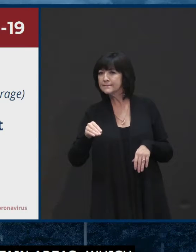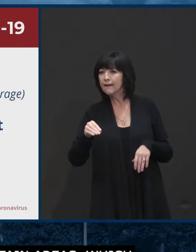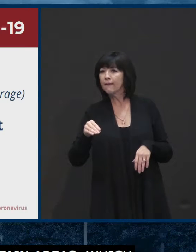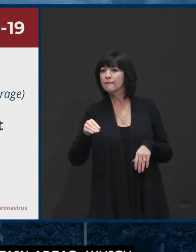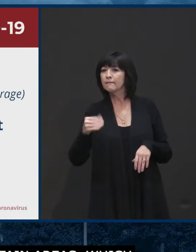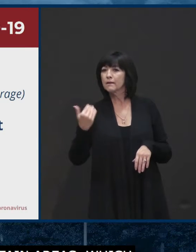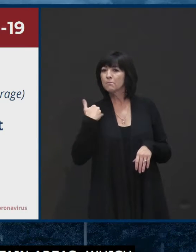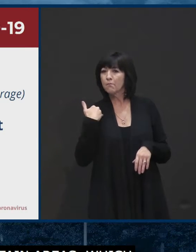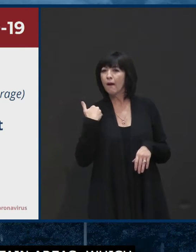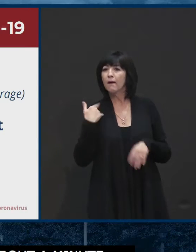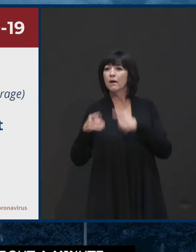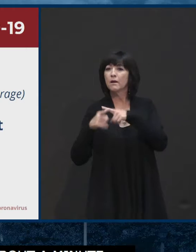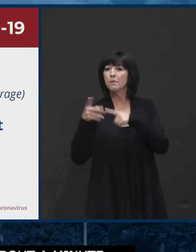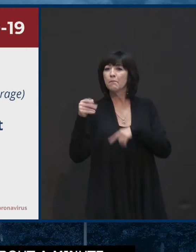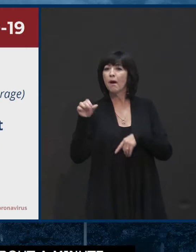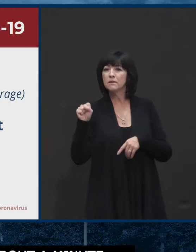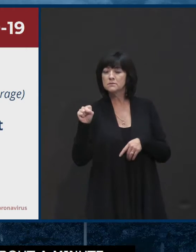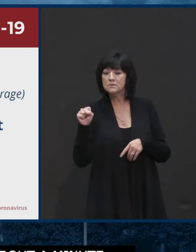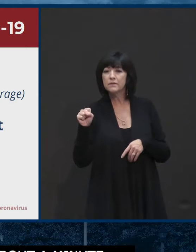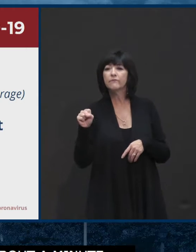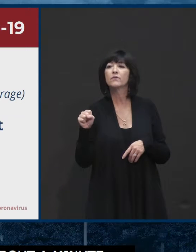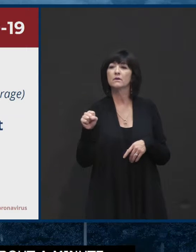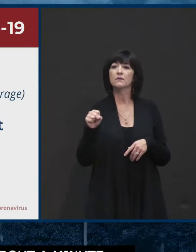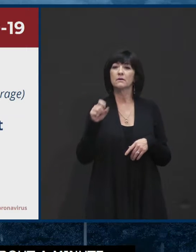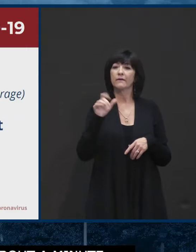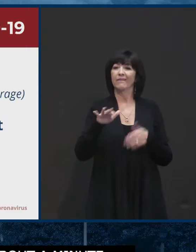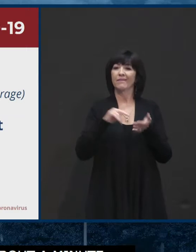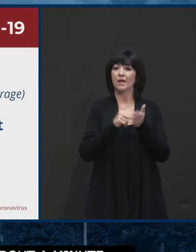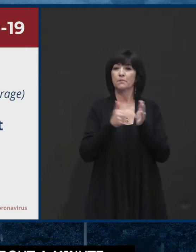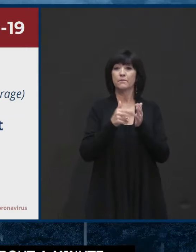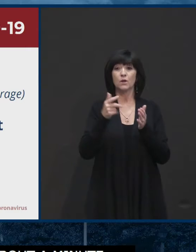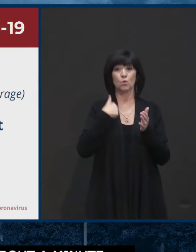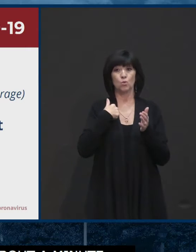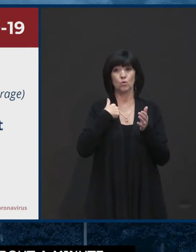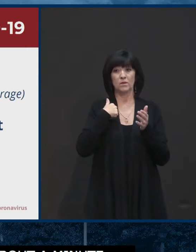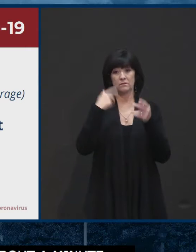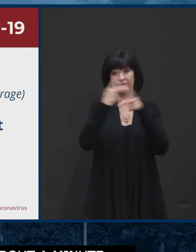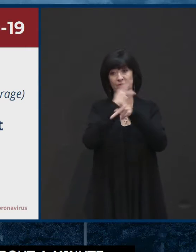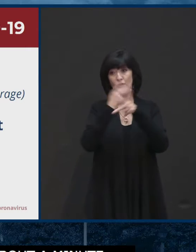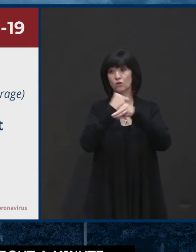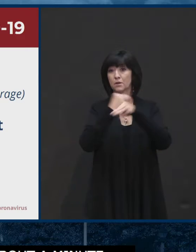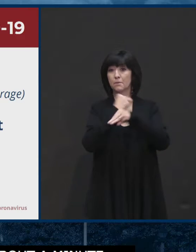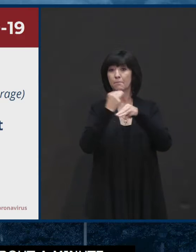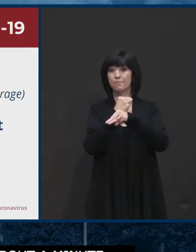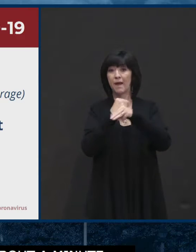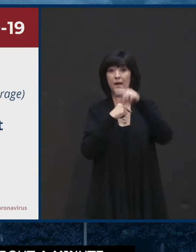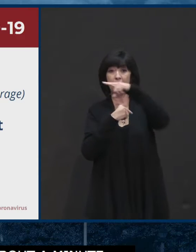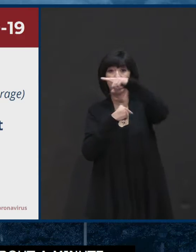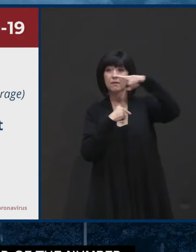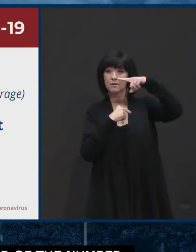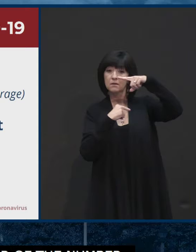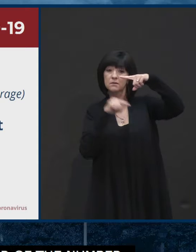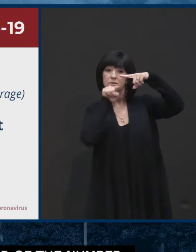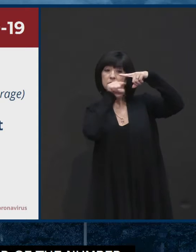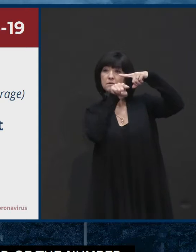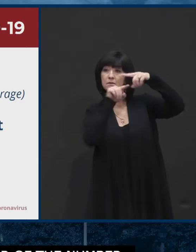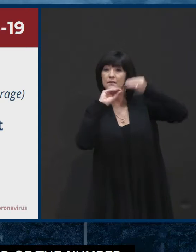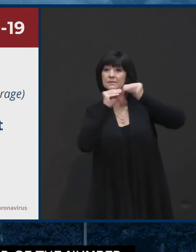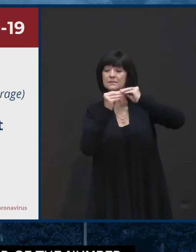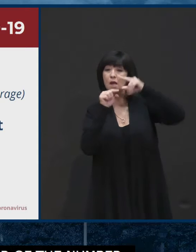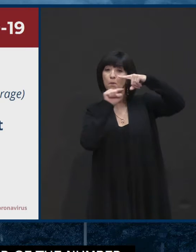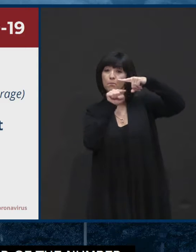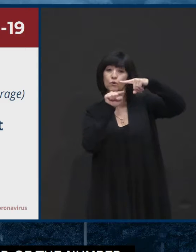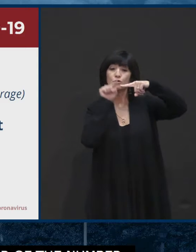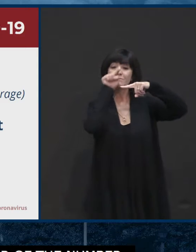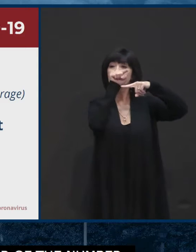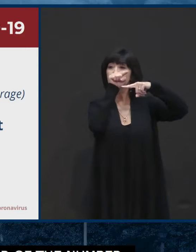number of tests that we're doing, which is the denominator for the total test, and then